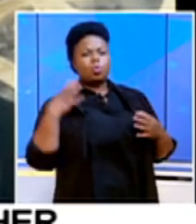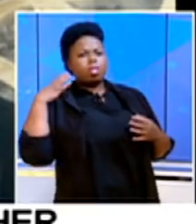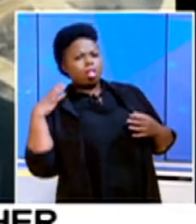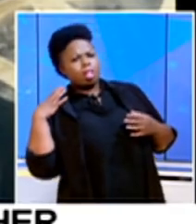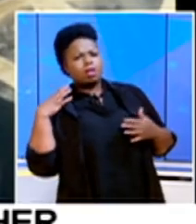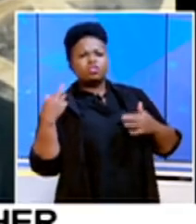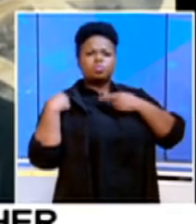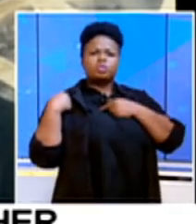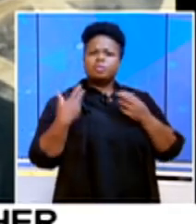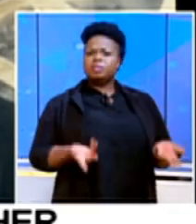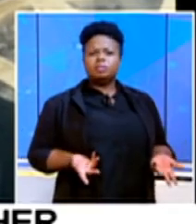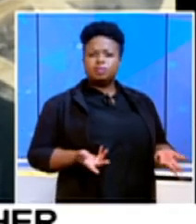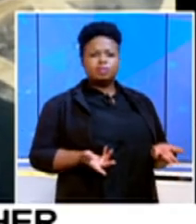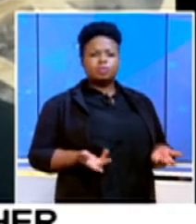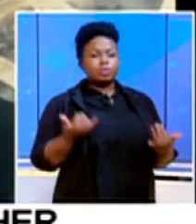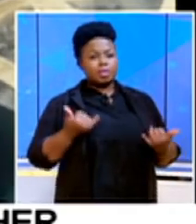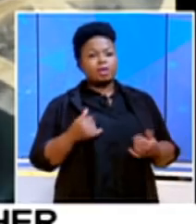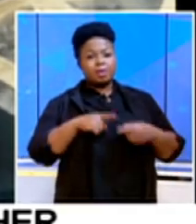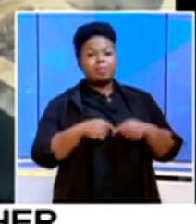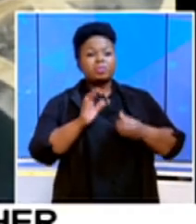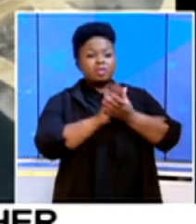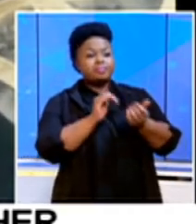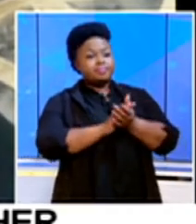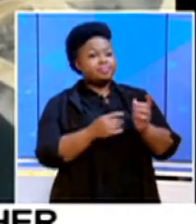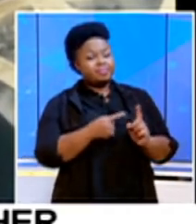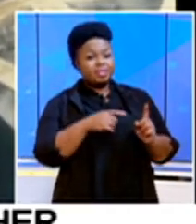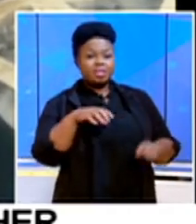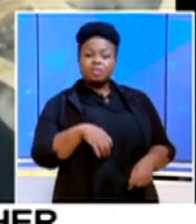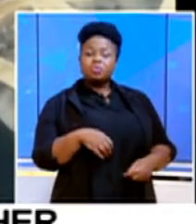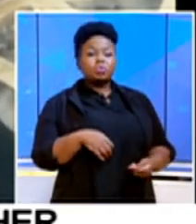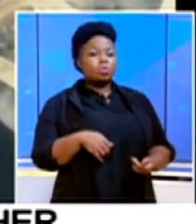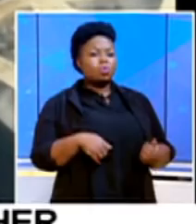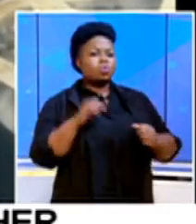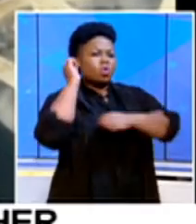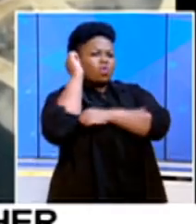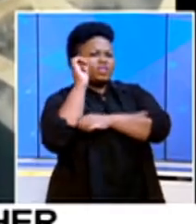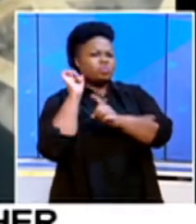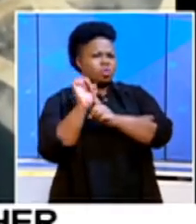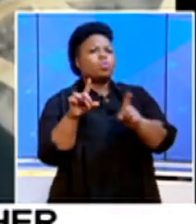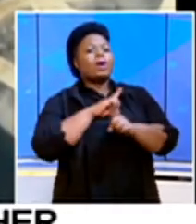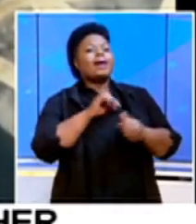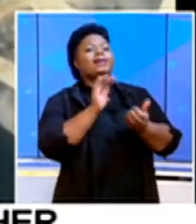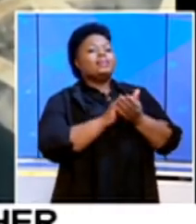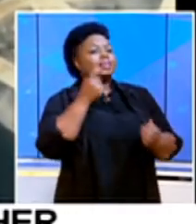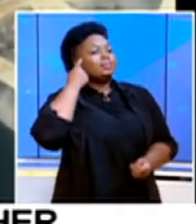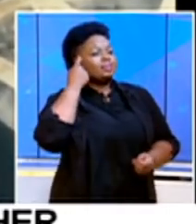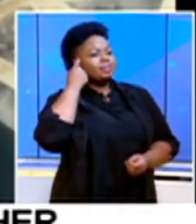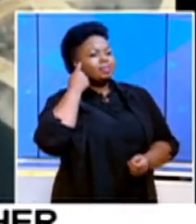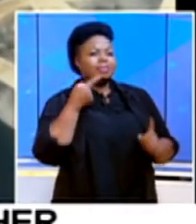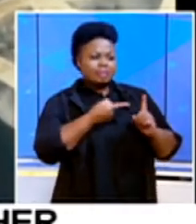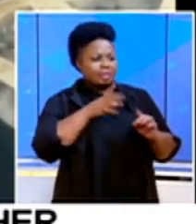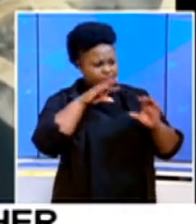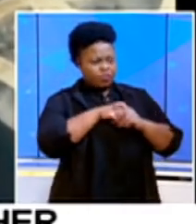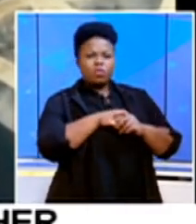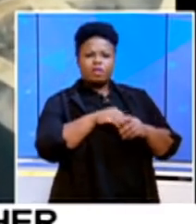task. So with regard to the SG's office, where the SG himself is implicated at this time, what